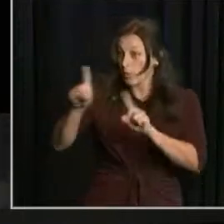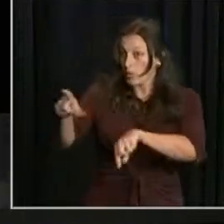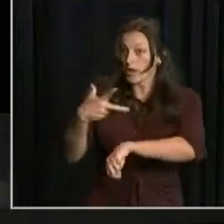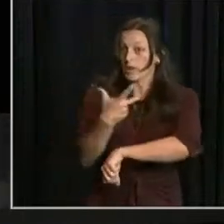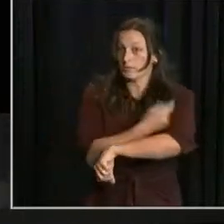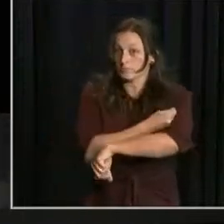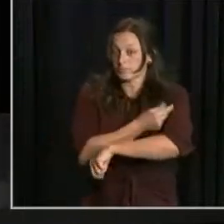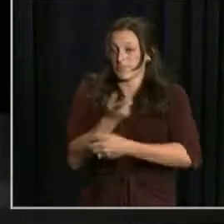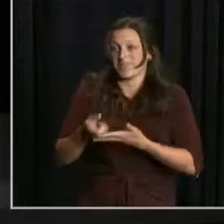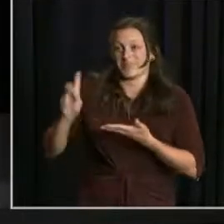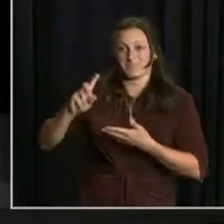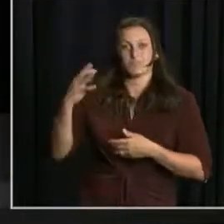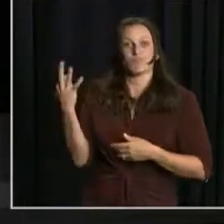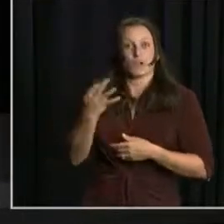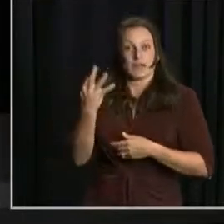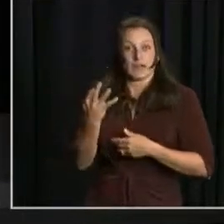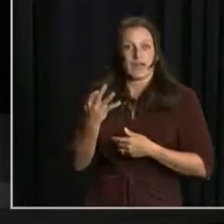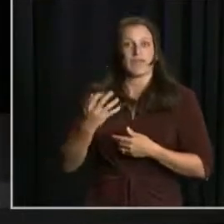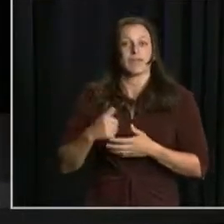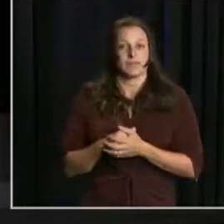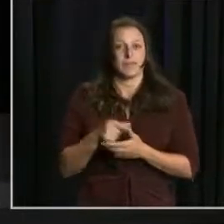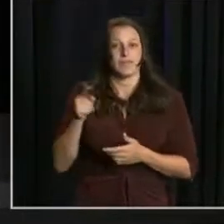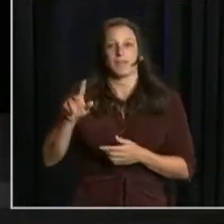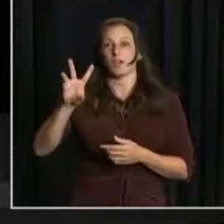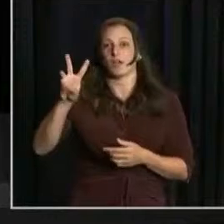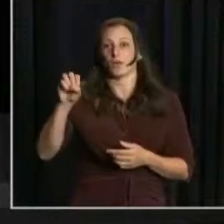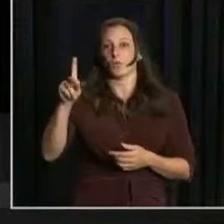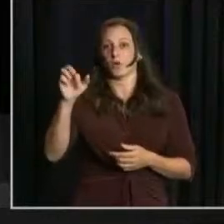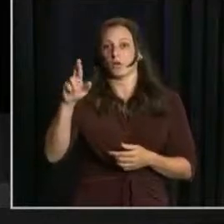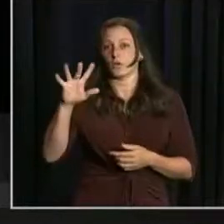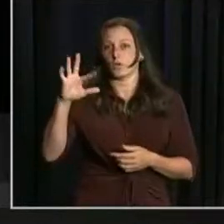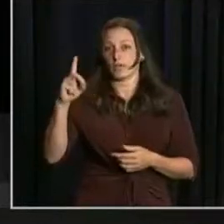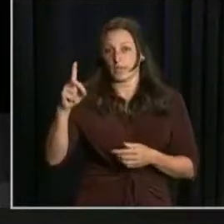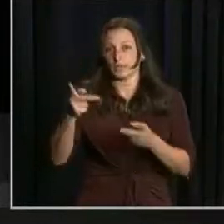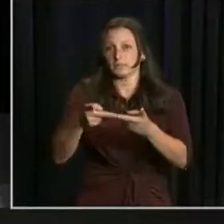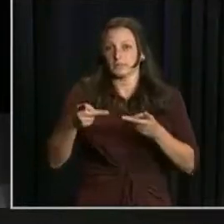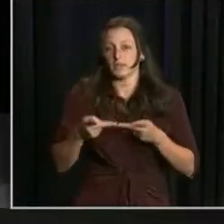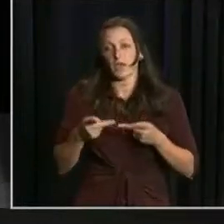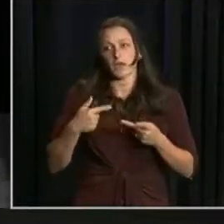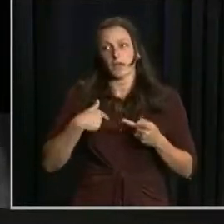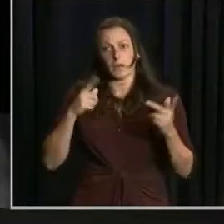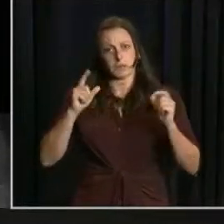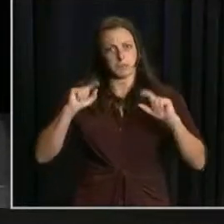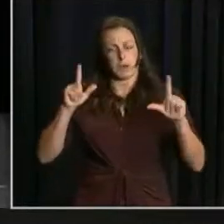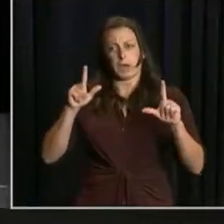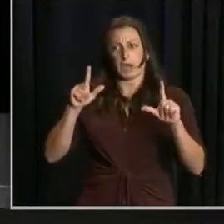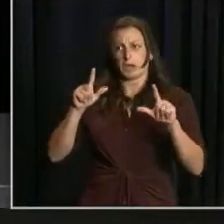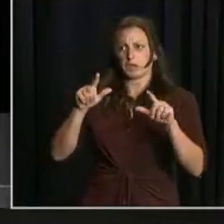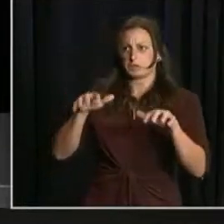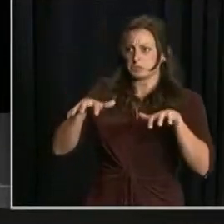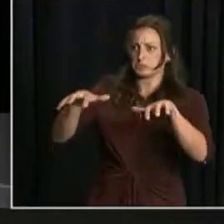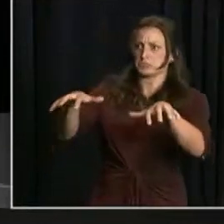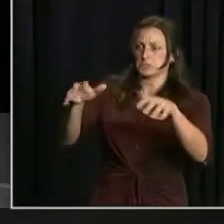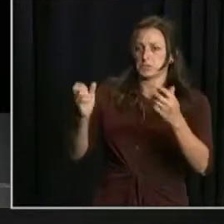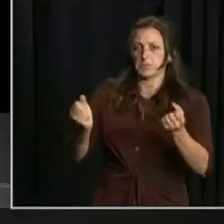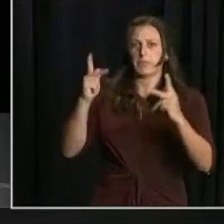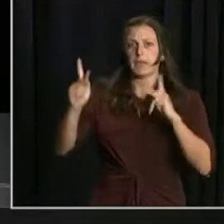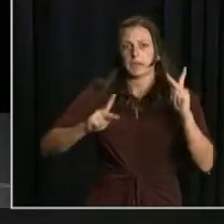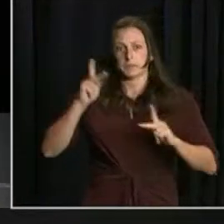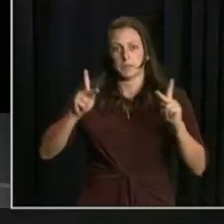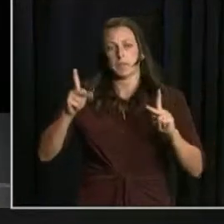last Friday at the Wonderland site. I was surprised how many people were there. I think we ended up